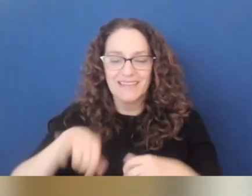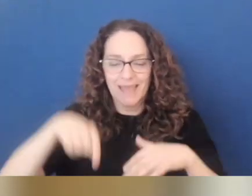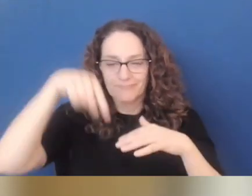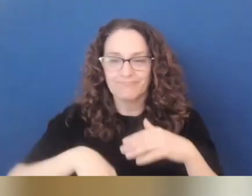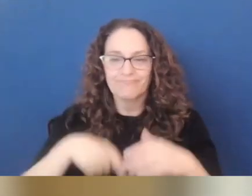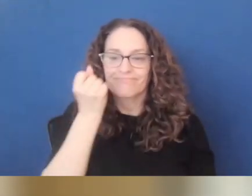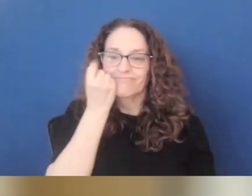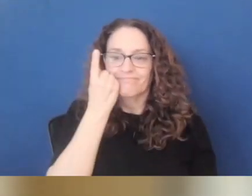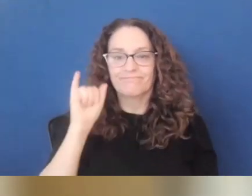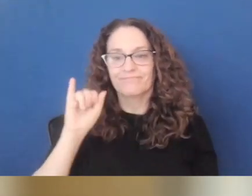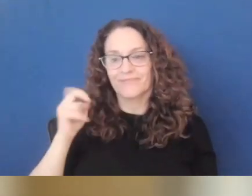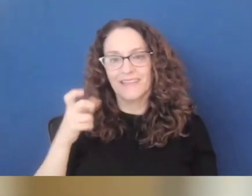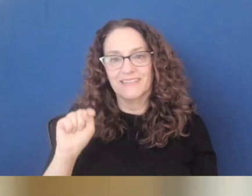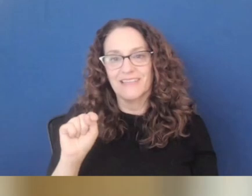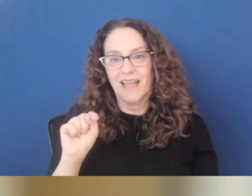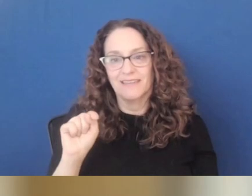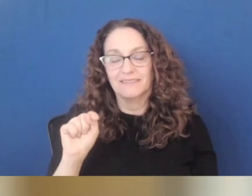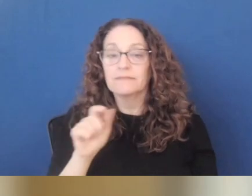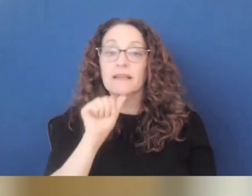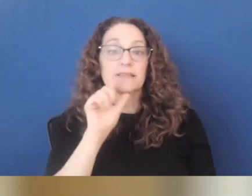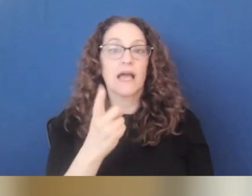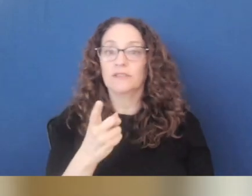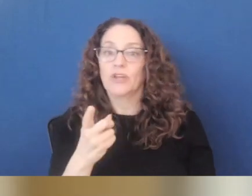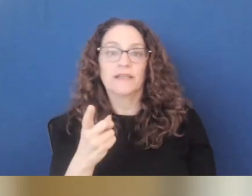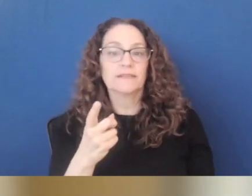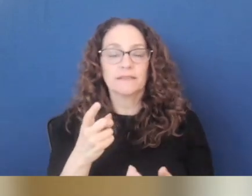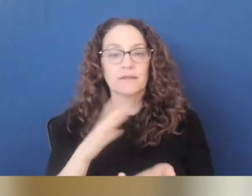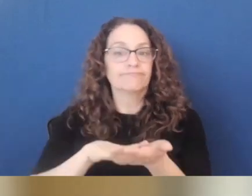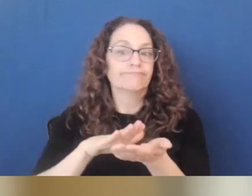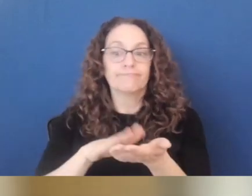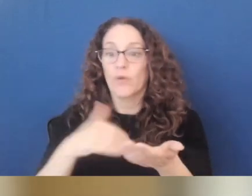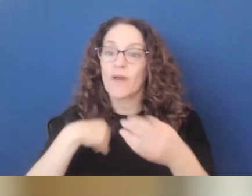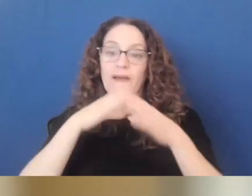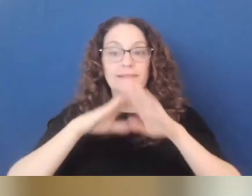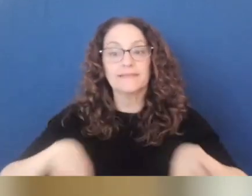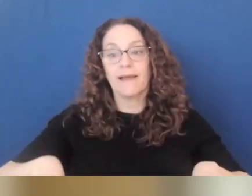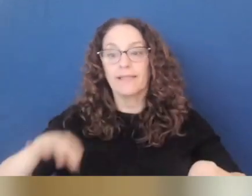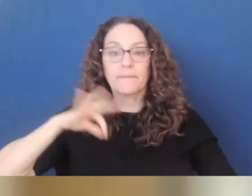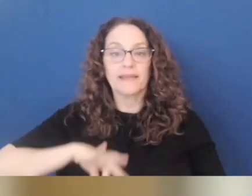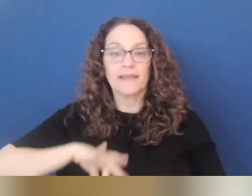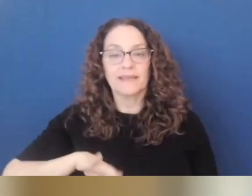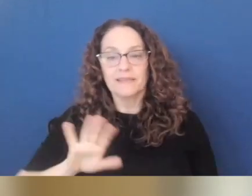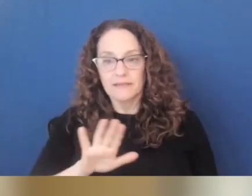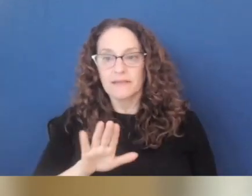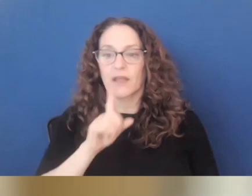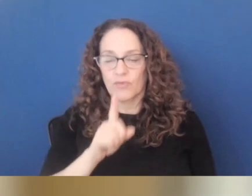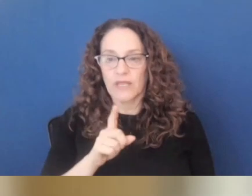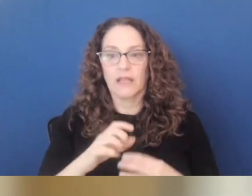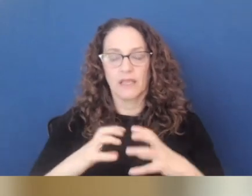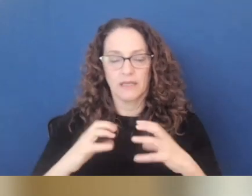can go have a nice, quiet, silent, concentrated meditation, although that's a really nice benefit of it. It